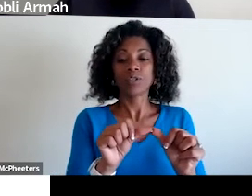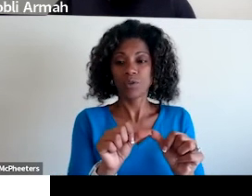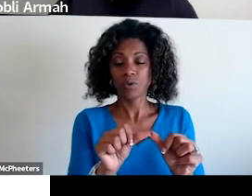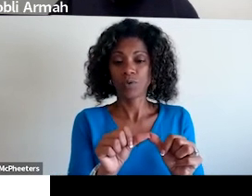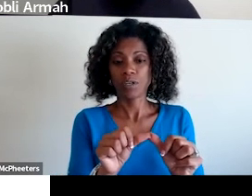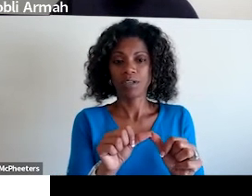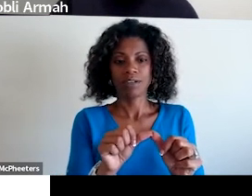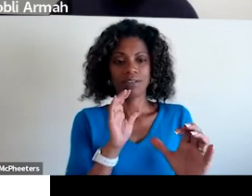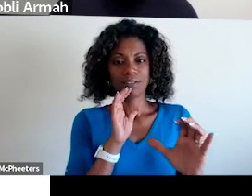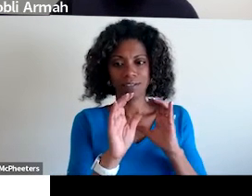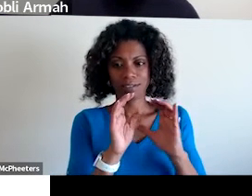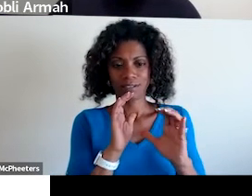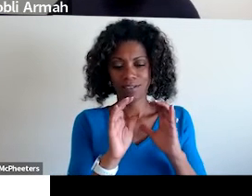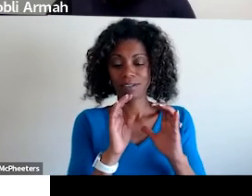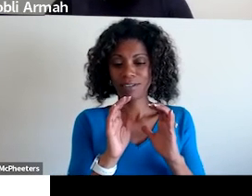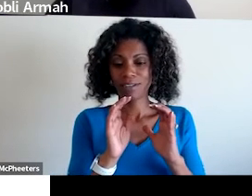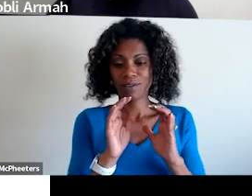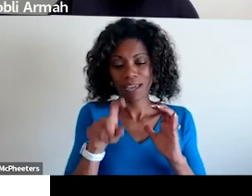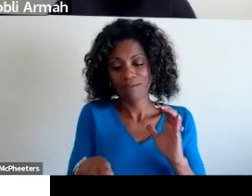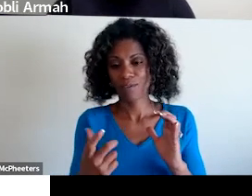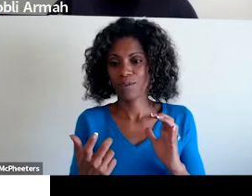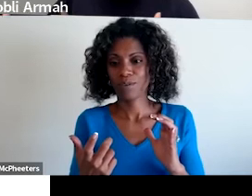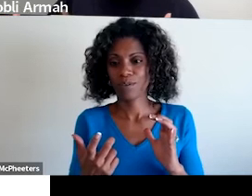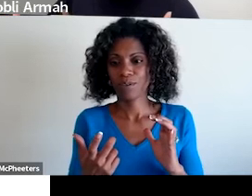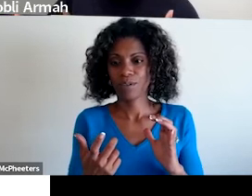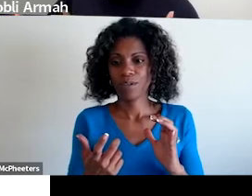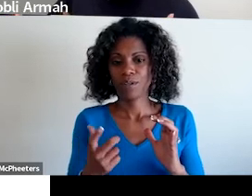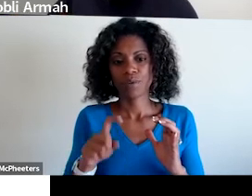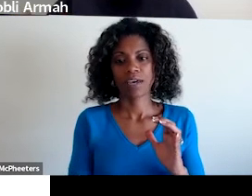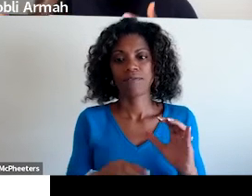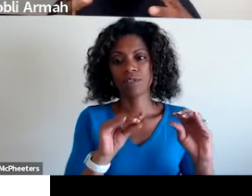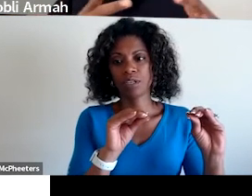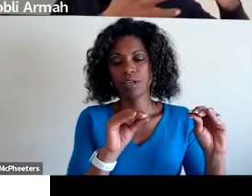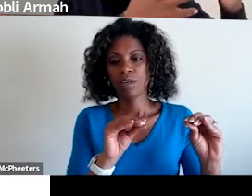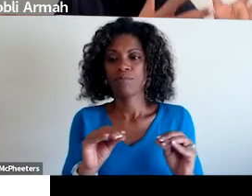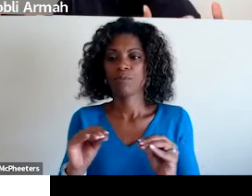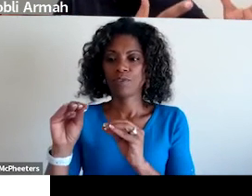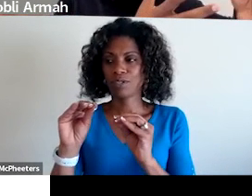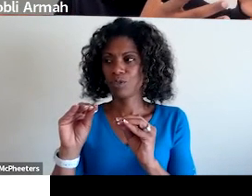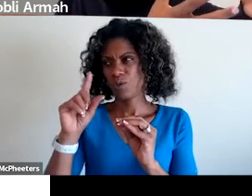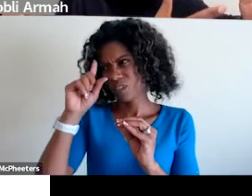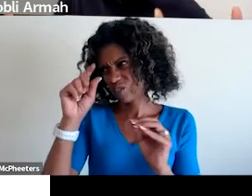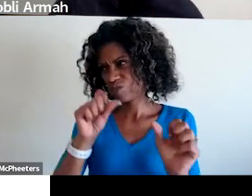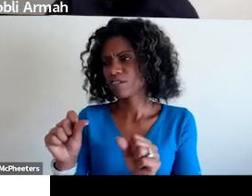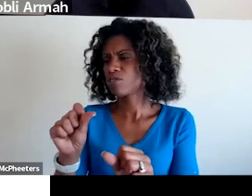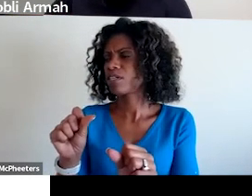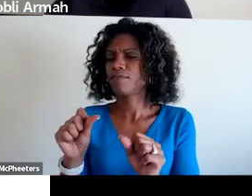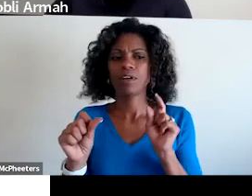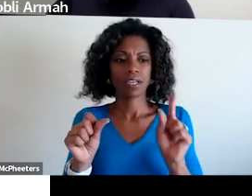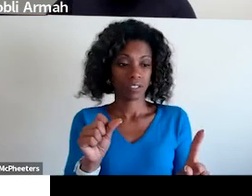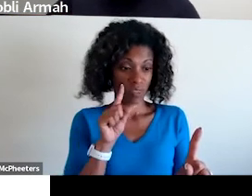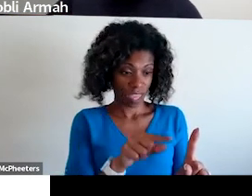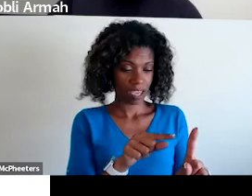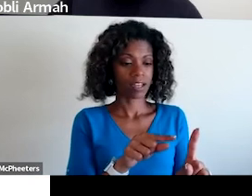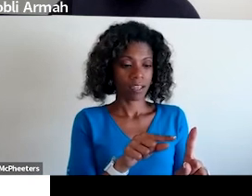the ball on your job as a communicator. So we have to move into this strategy of how do we come out of the event and transition into the